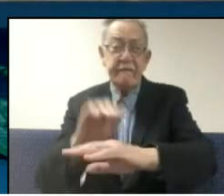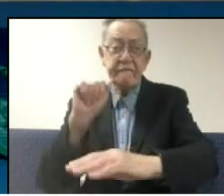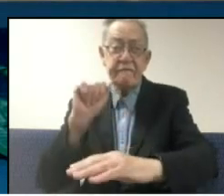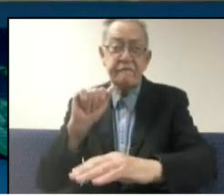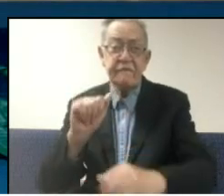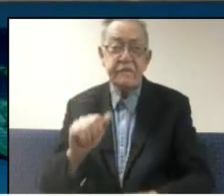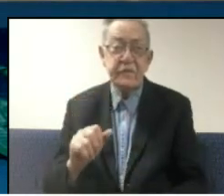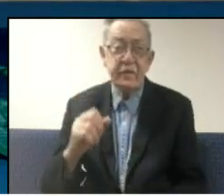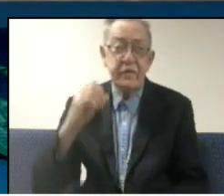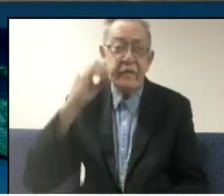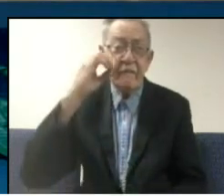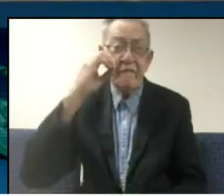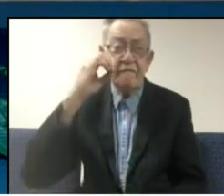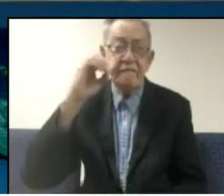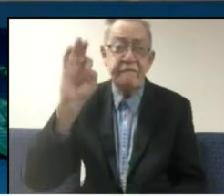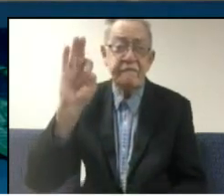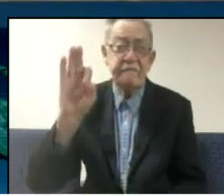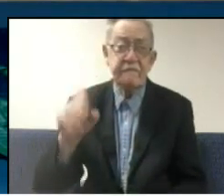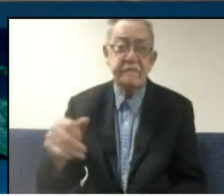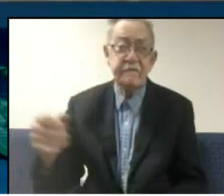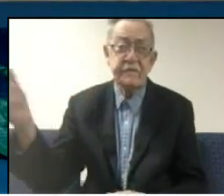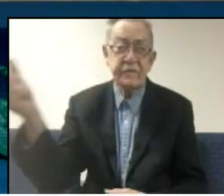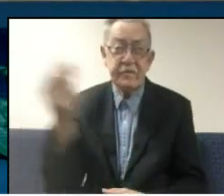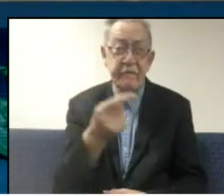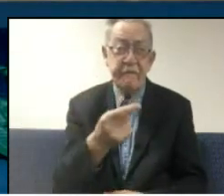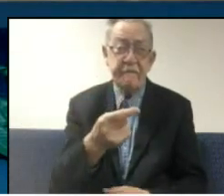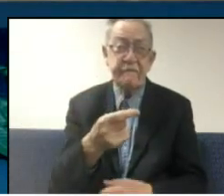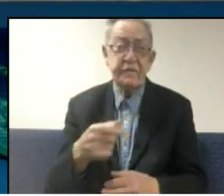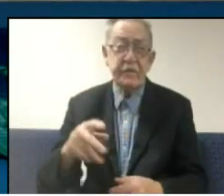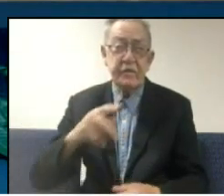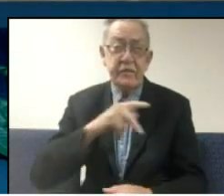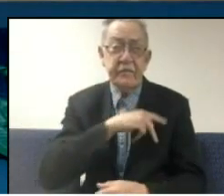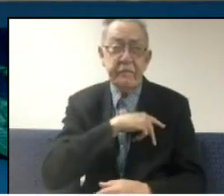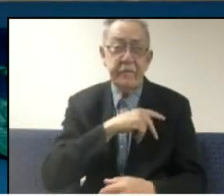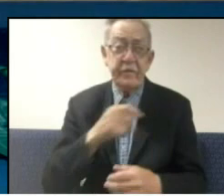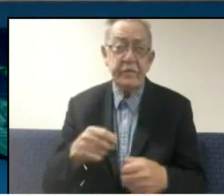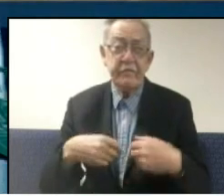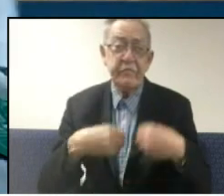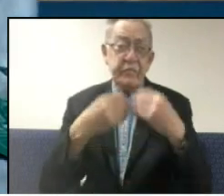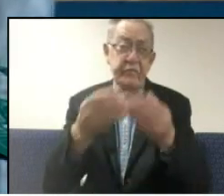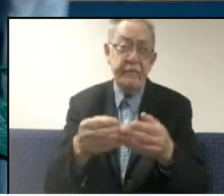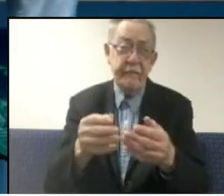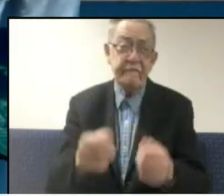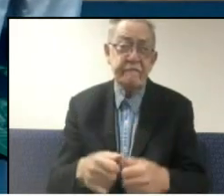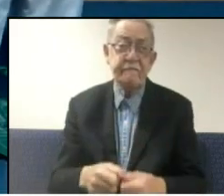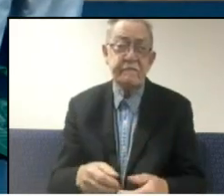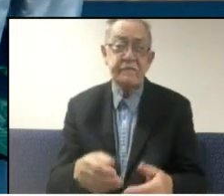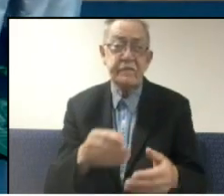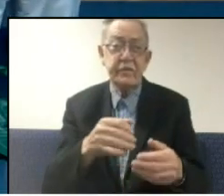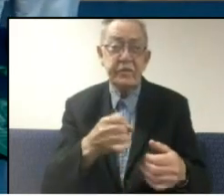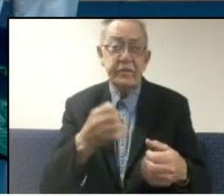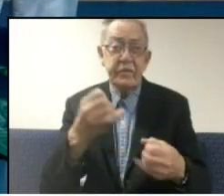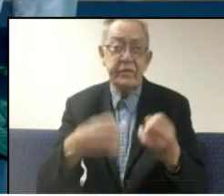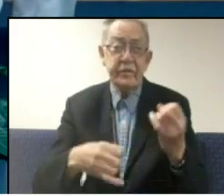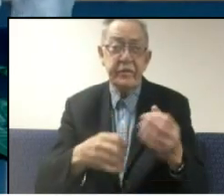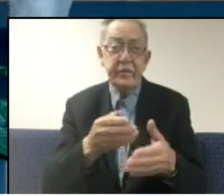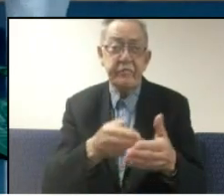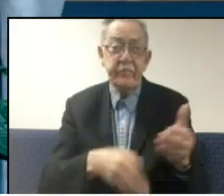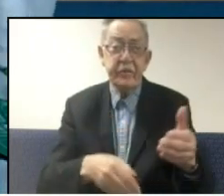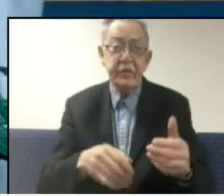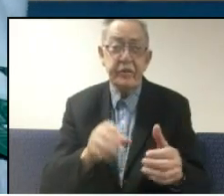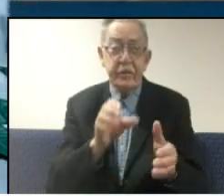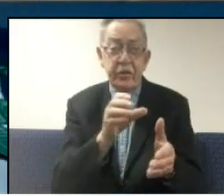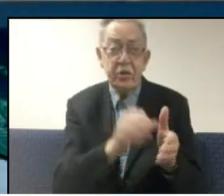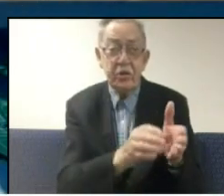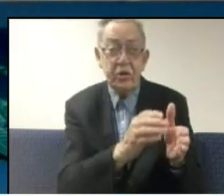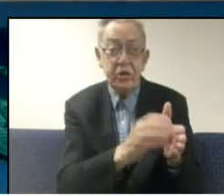call of grace. And Paul brings that out richly in the last part of chapter 1. And